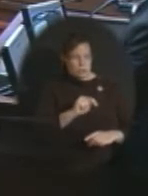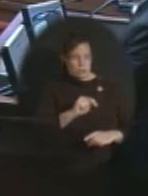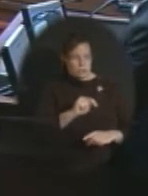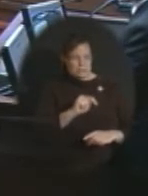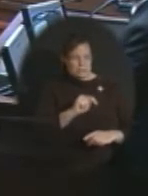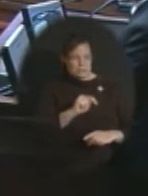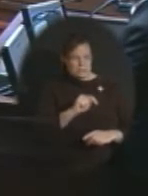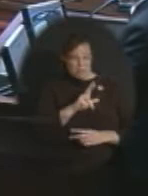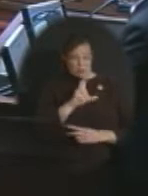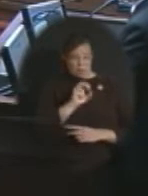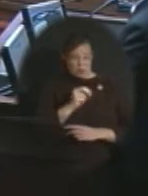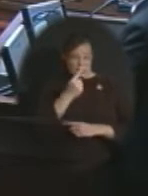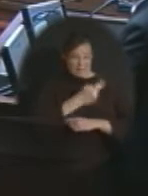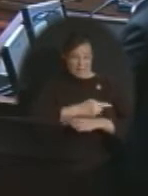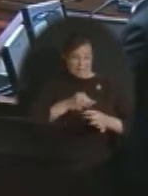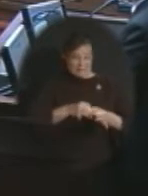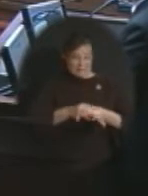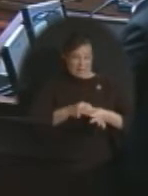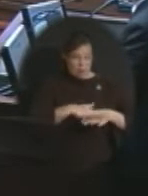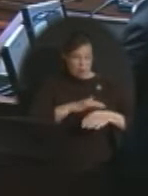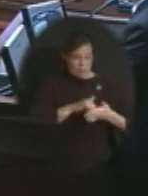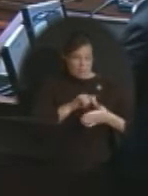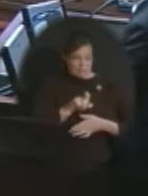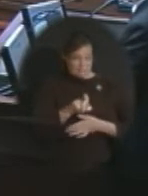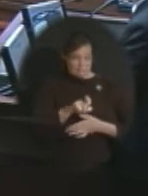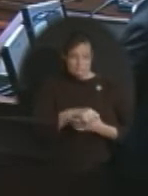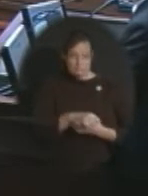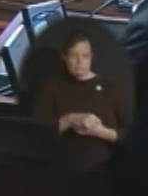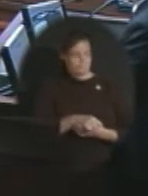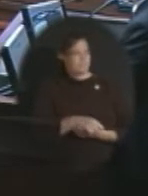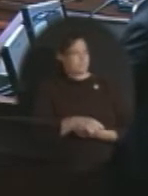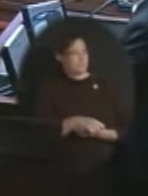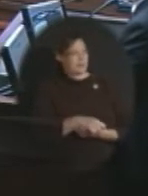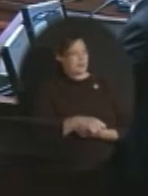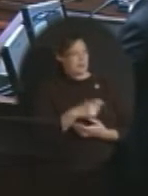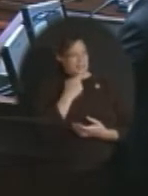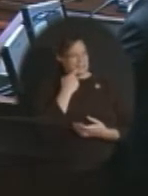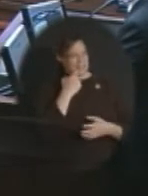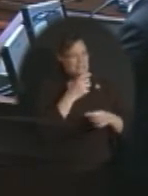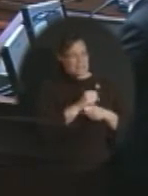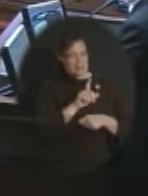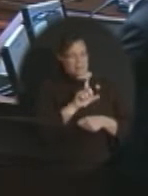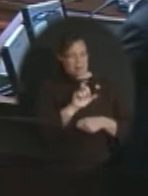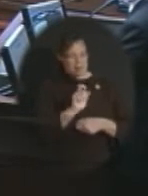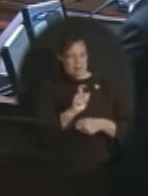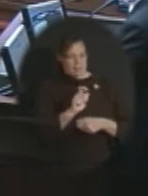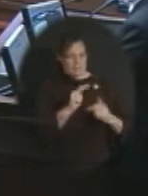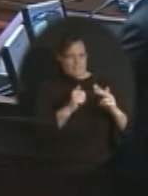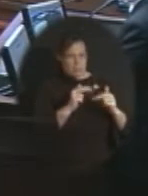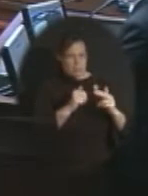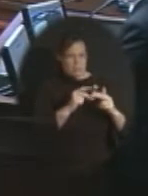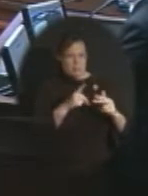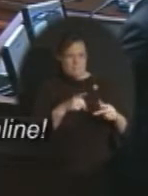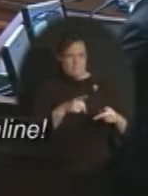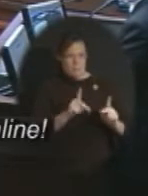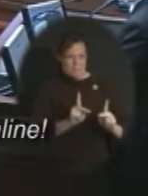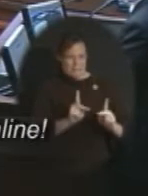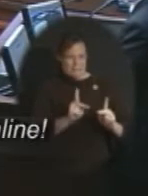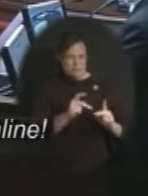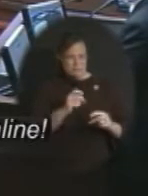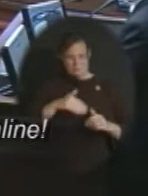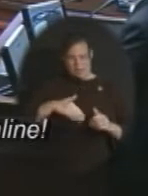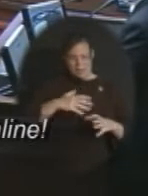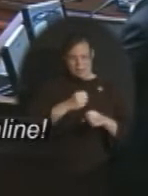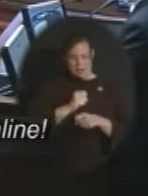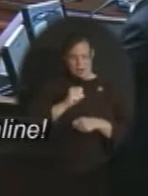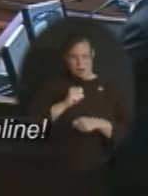Is it a 30-day delay on that, Chris? We just got the Lenexa building permits 2 days ago. We haven't got those on the park yet, but